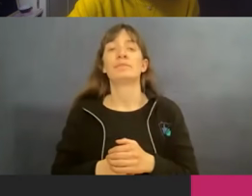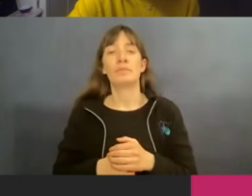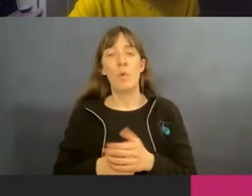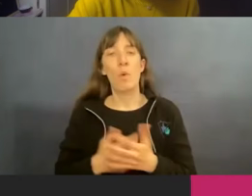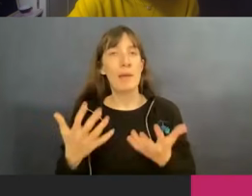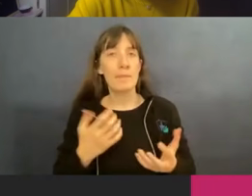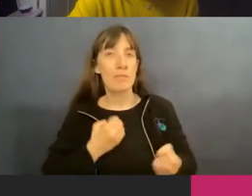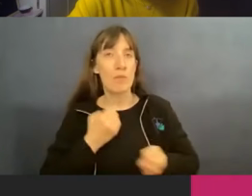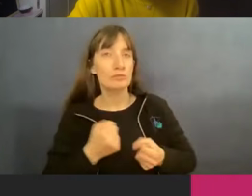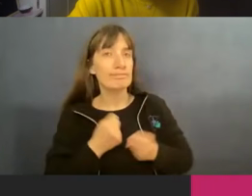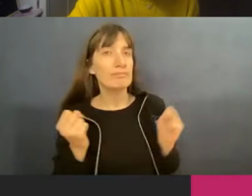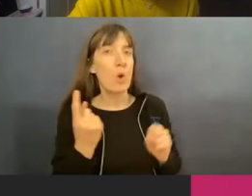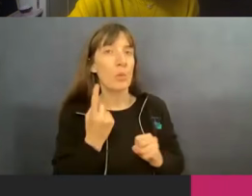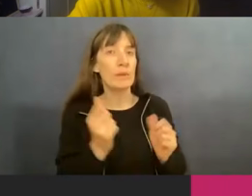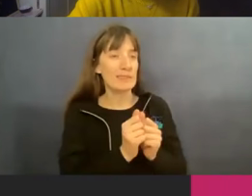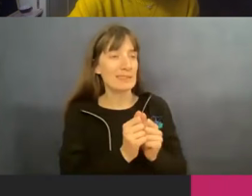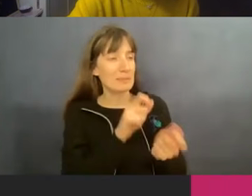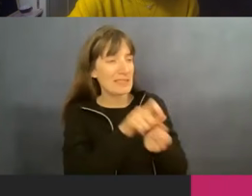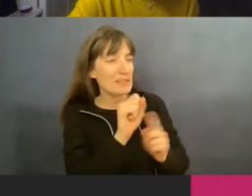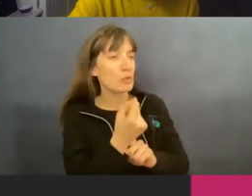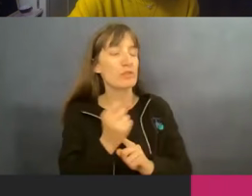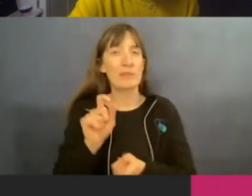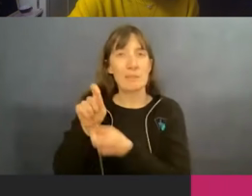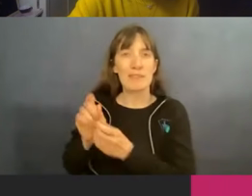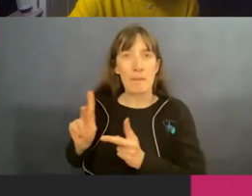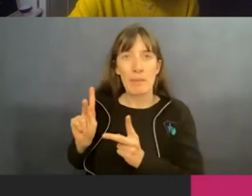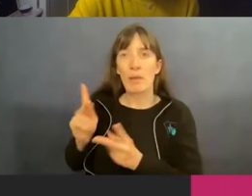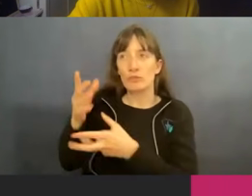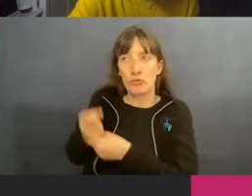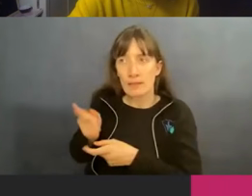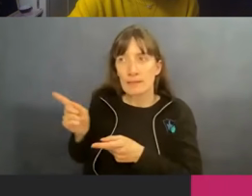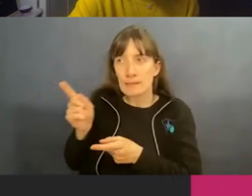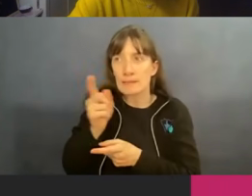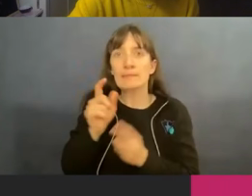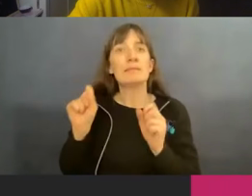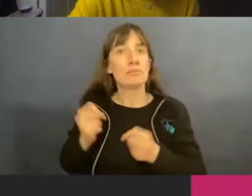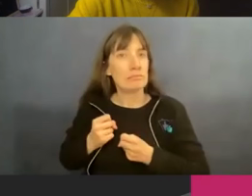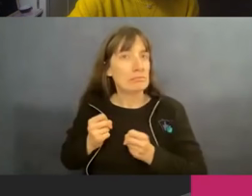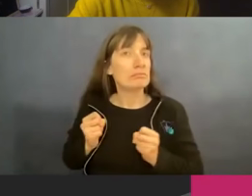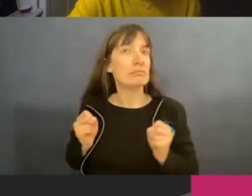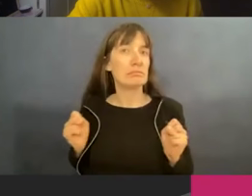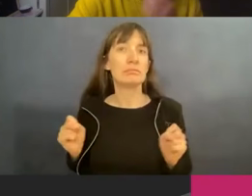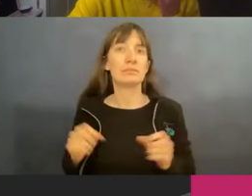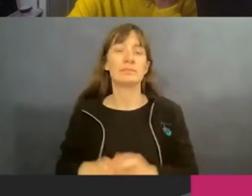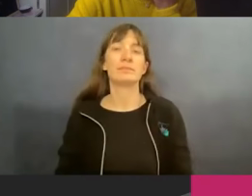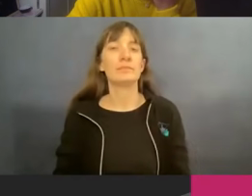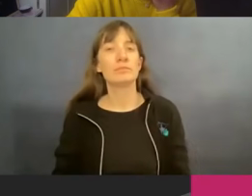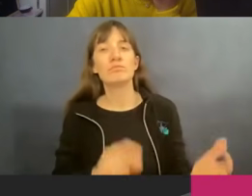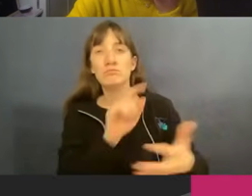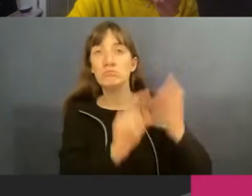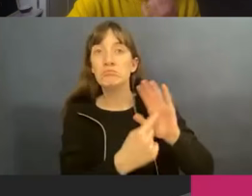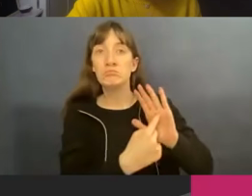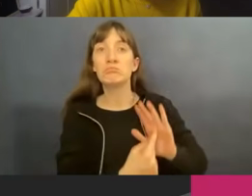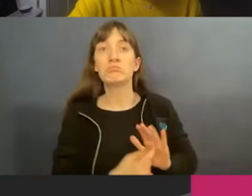caregivers or trusted adults. Yeah, so those are definitely things that we've come up with that might be some indicators. Other people are